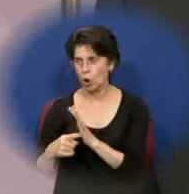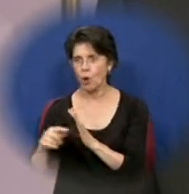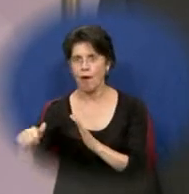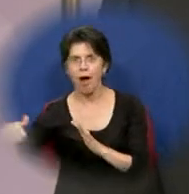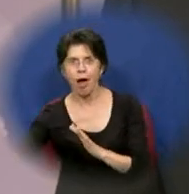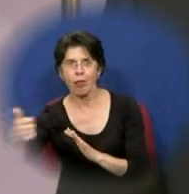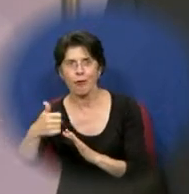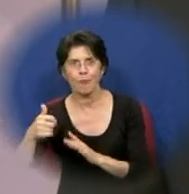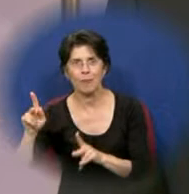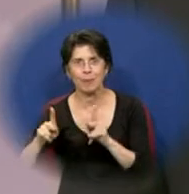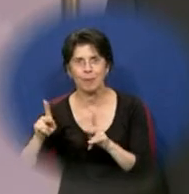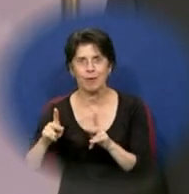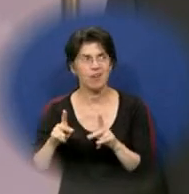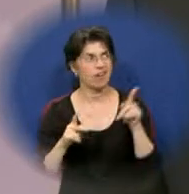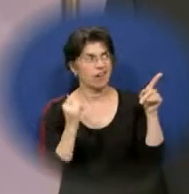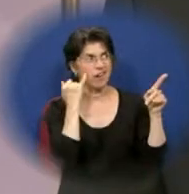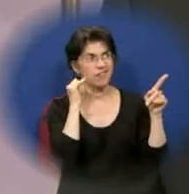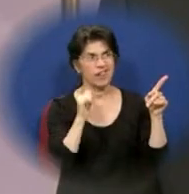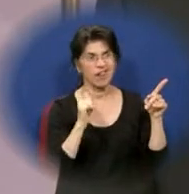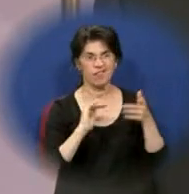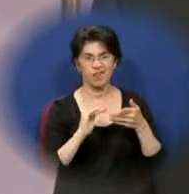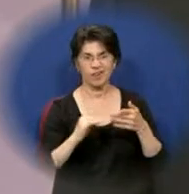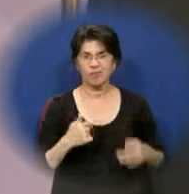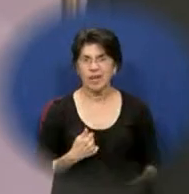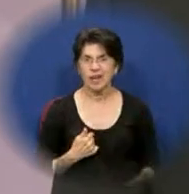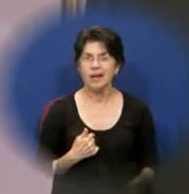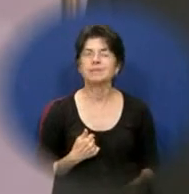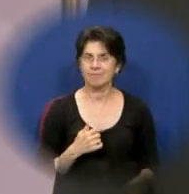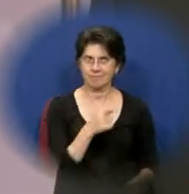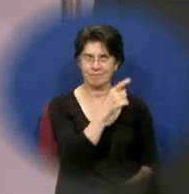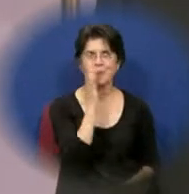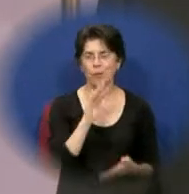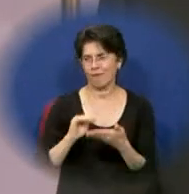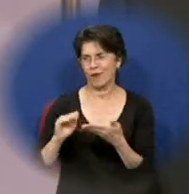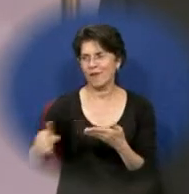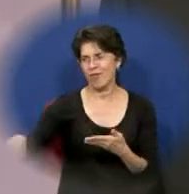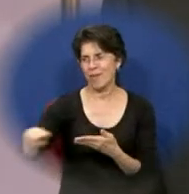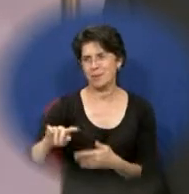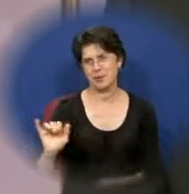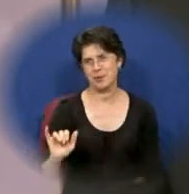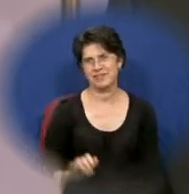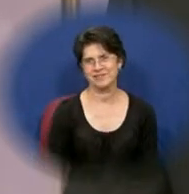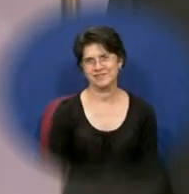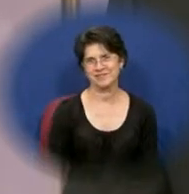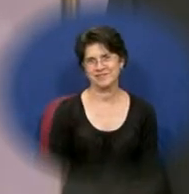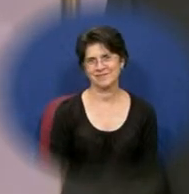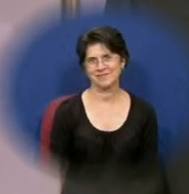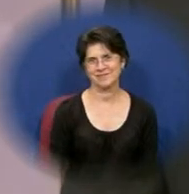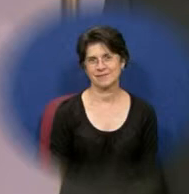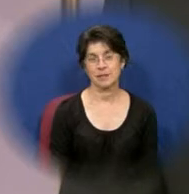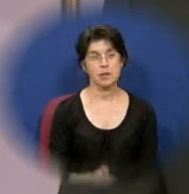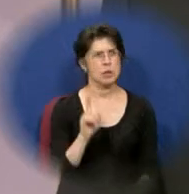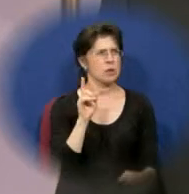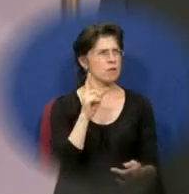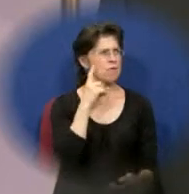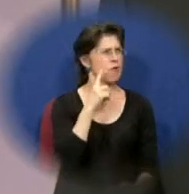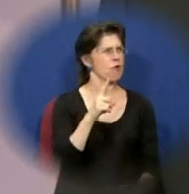an example for those who would come to believe in him for everlasting life. To the King of